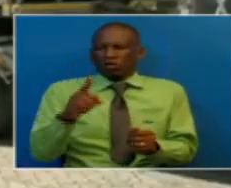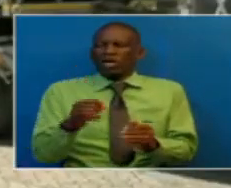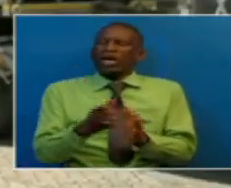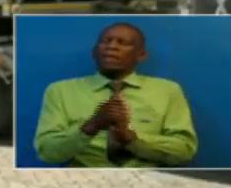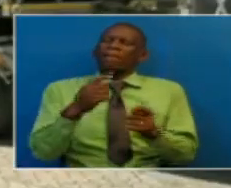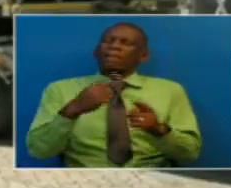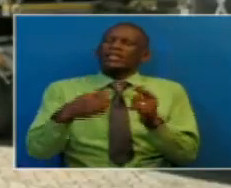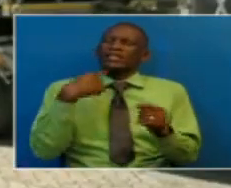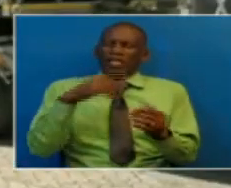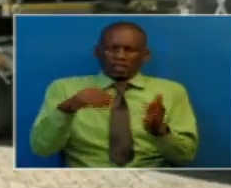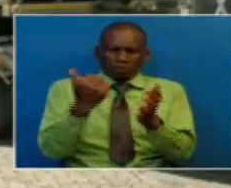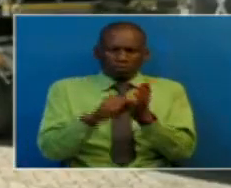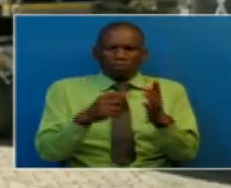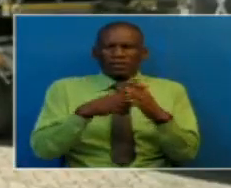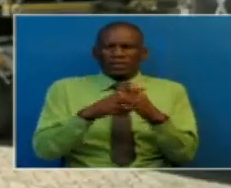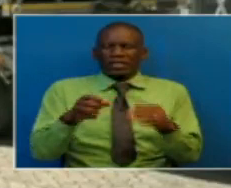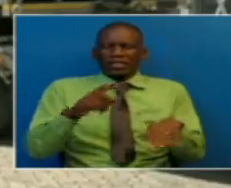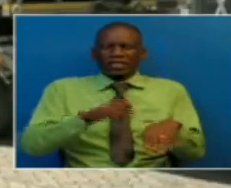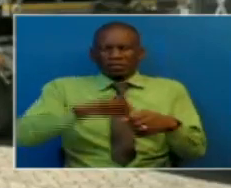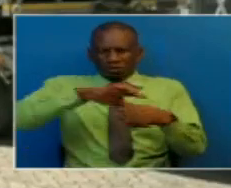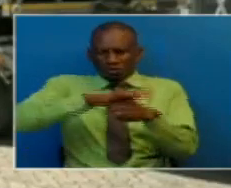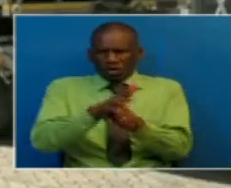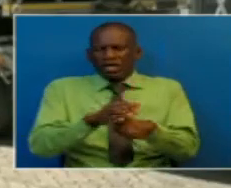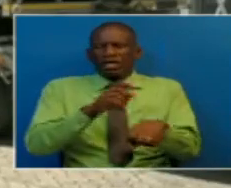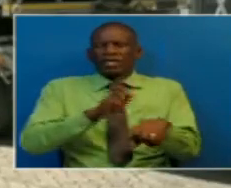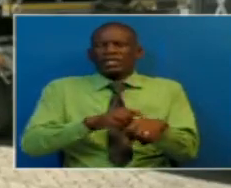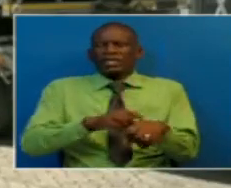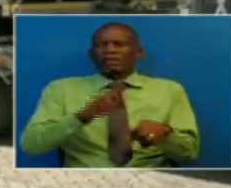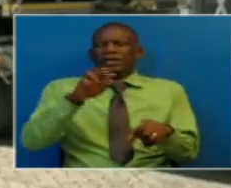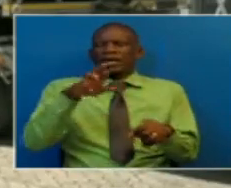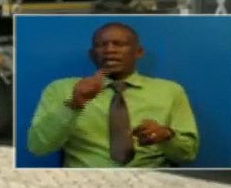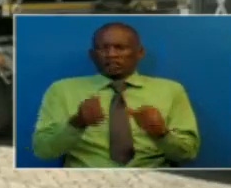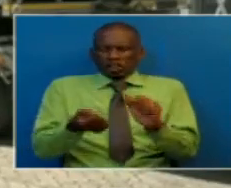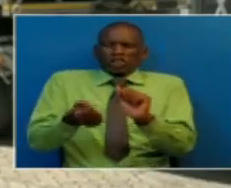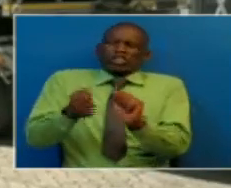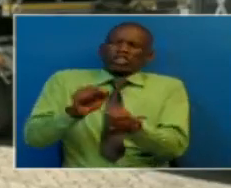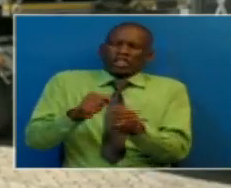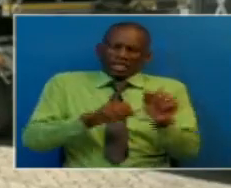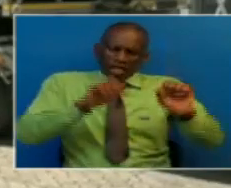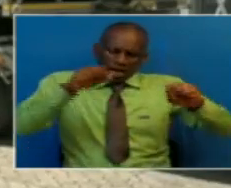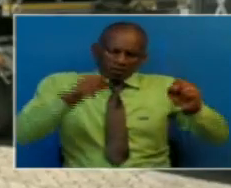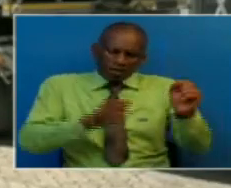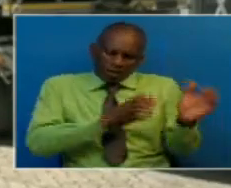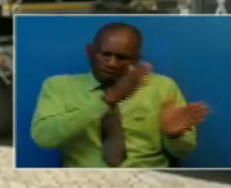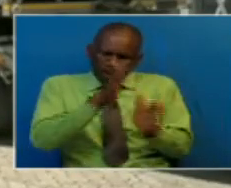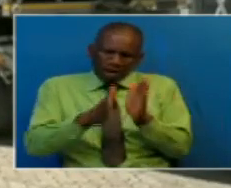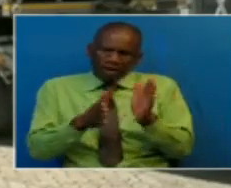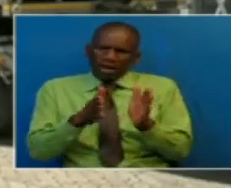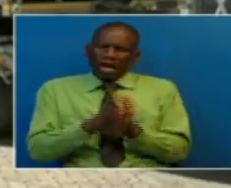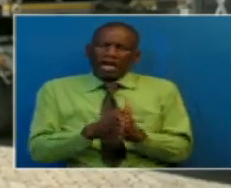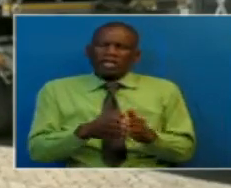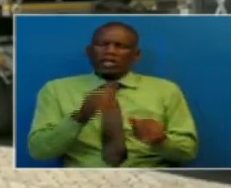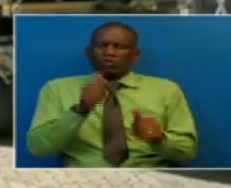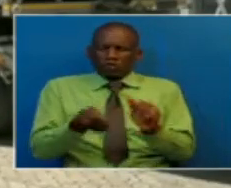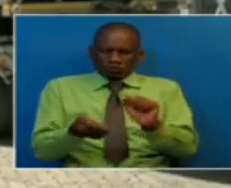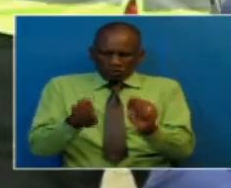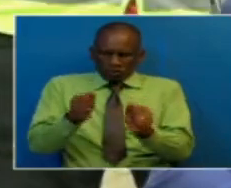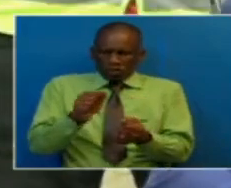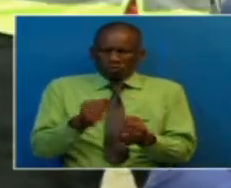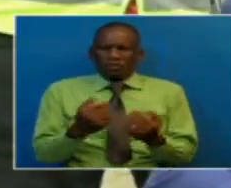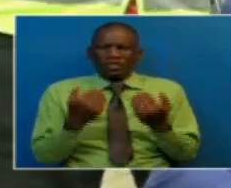the pandemic when KRA rescinded their agreed payment plan, which she insists was done under